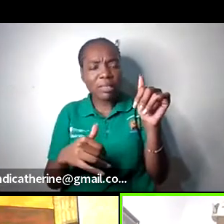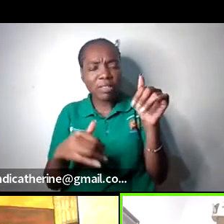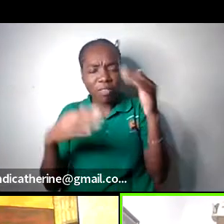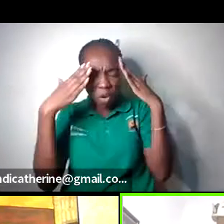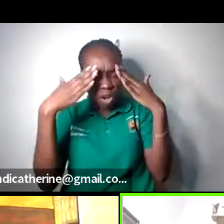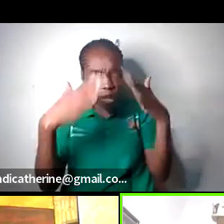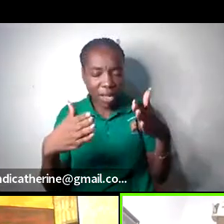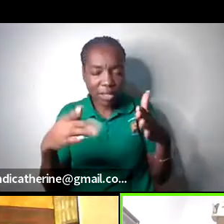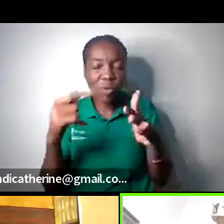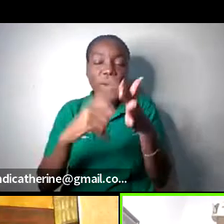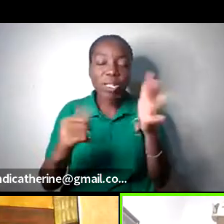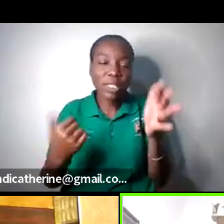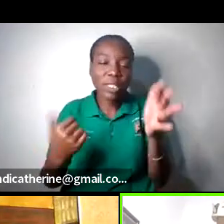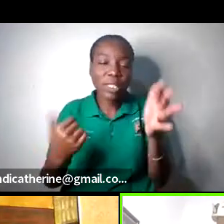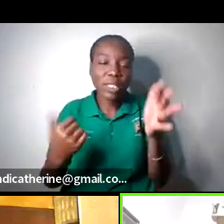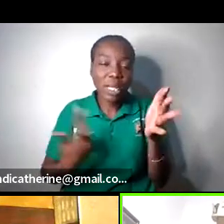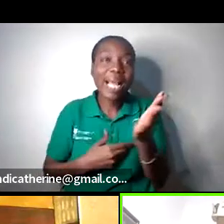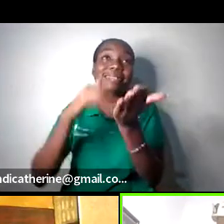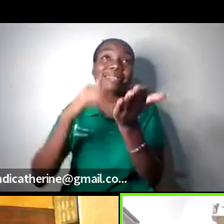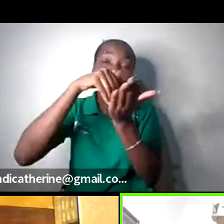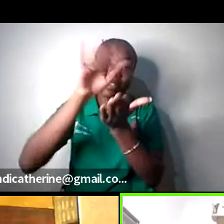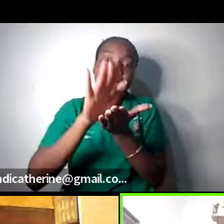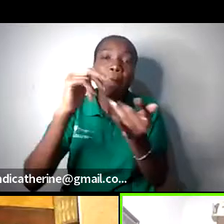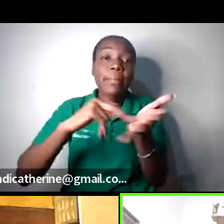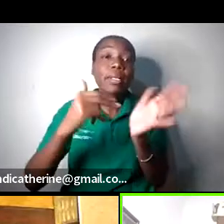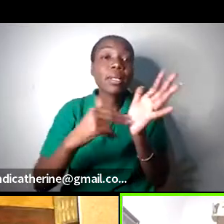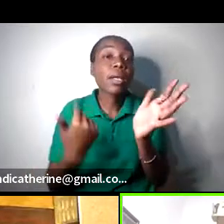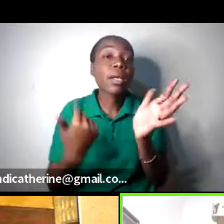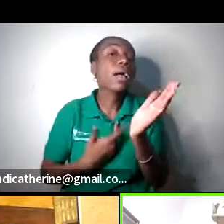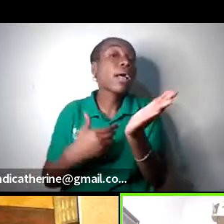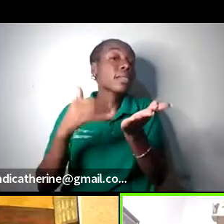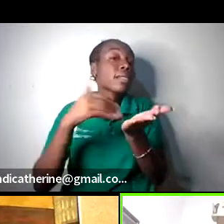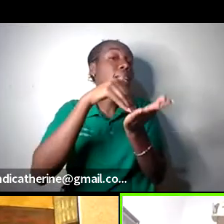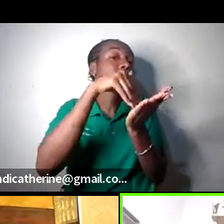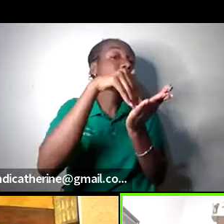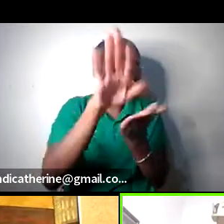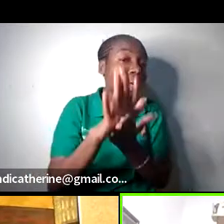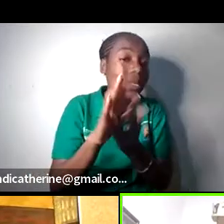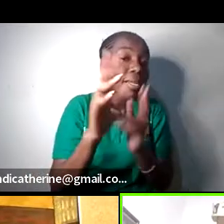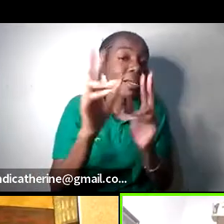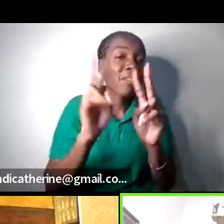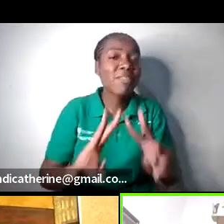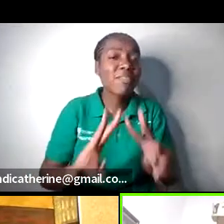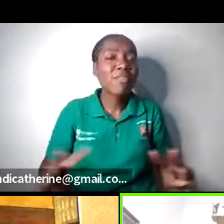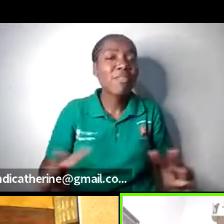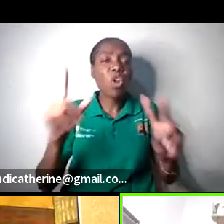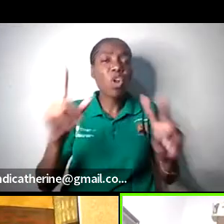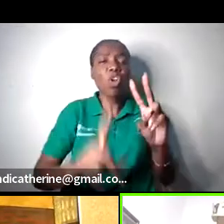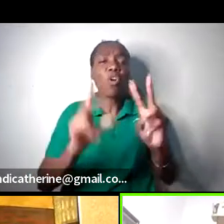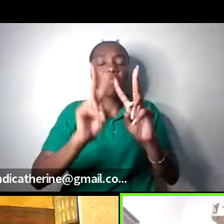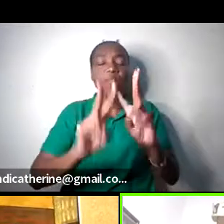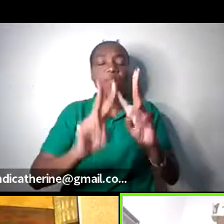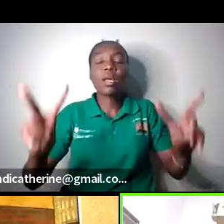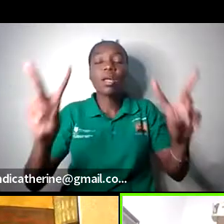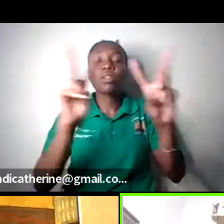is because you're exporting stuff whose value is low. Therefore, there has to be